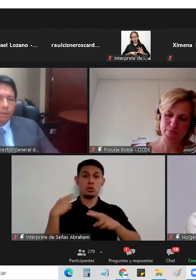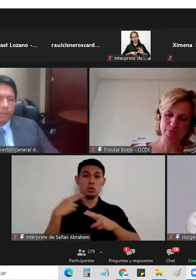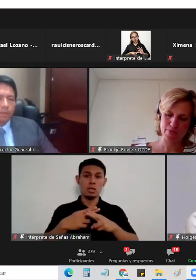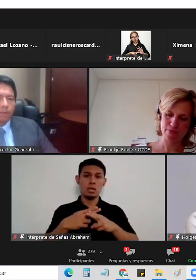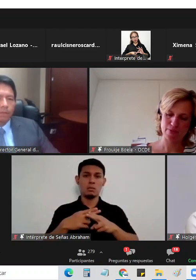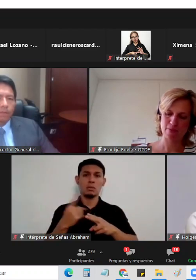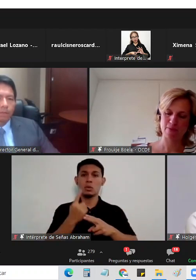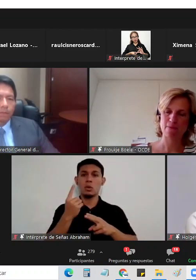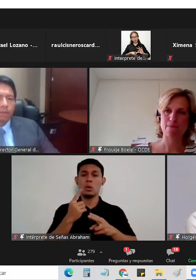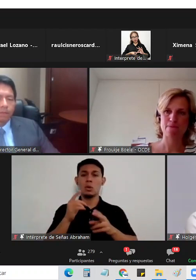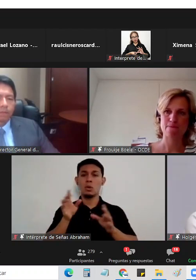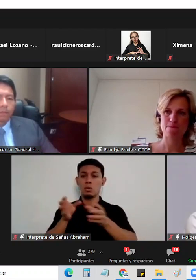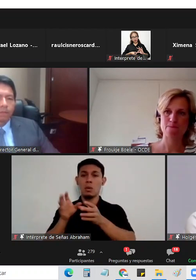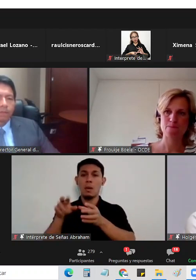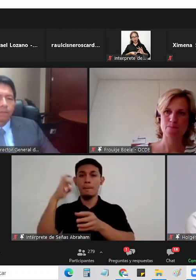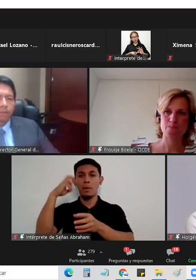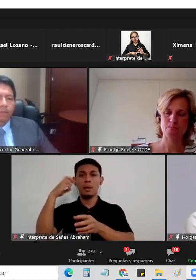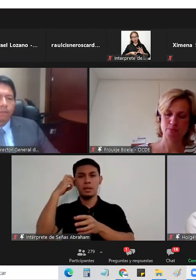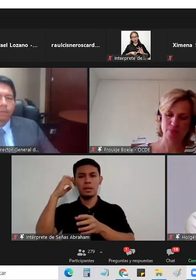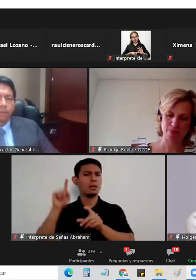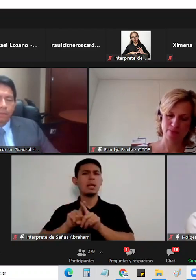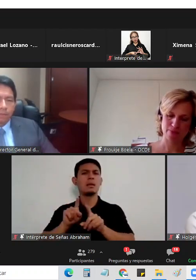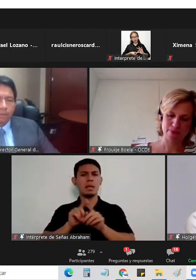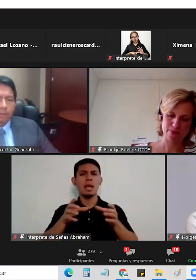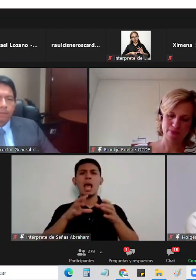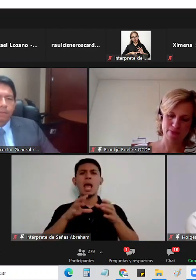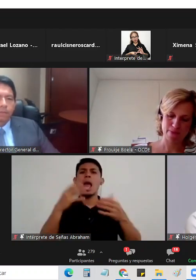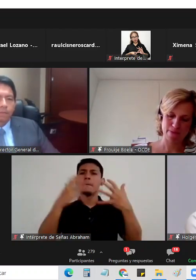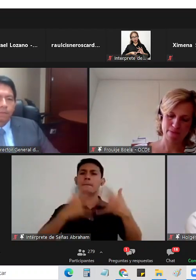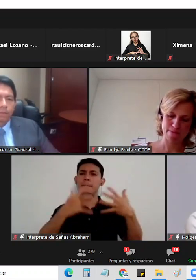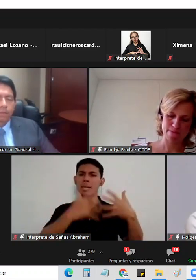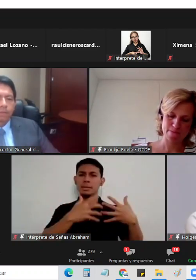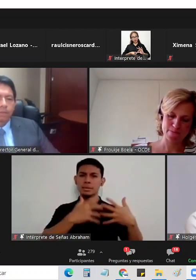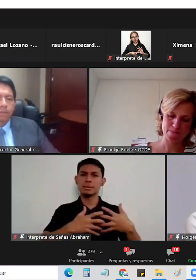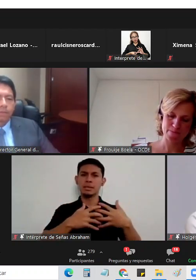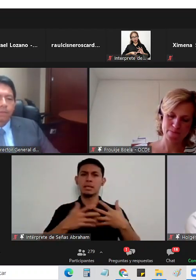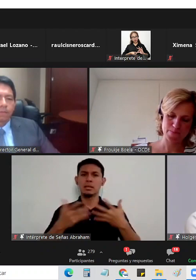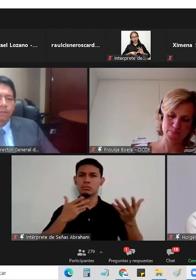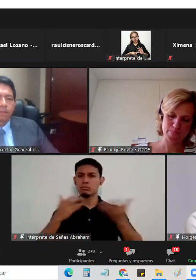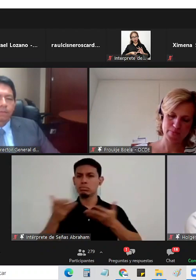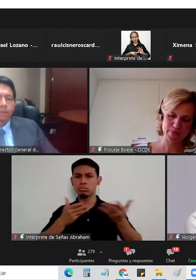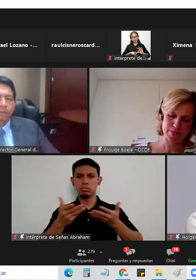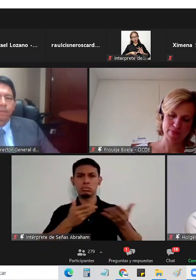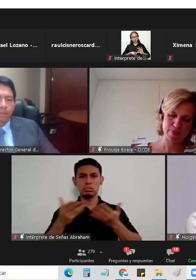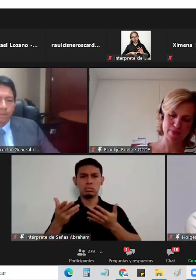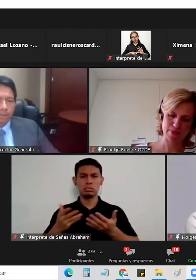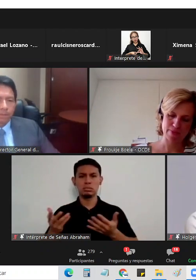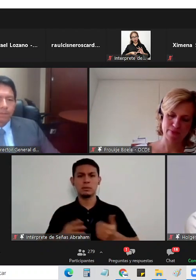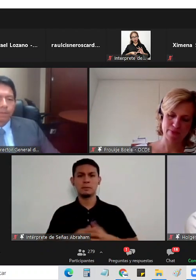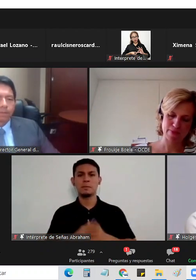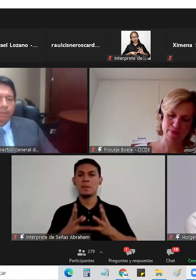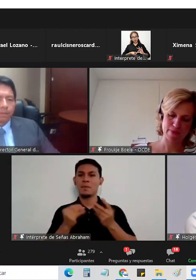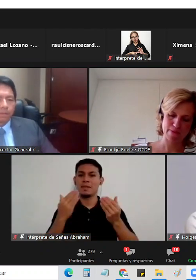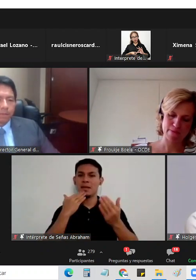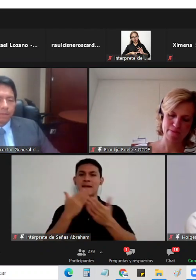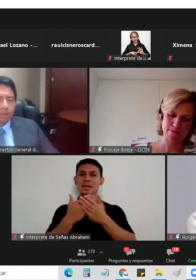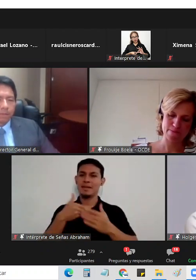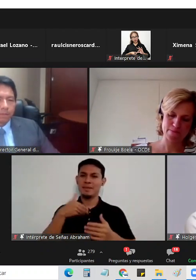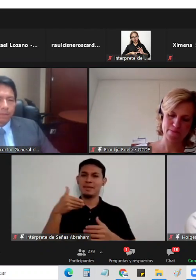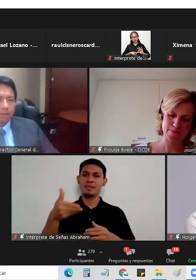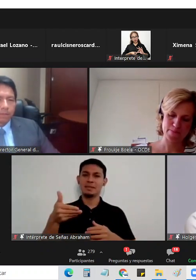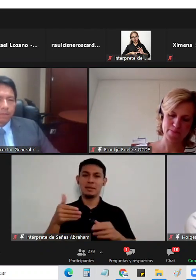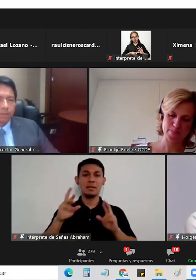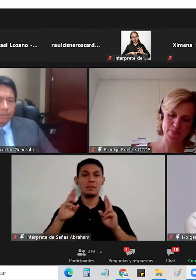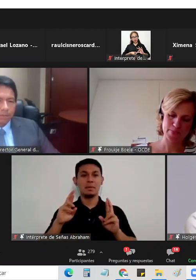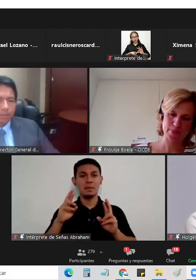issue and i would like to call upon not just political coherence but also business coherence between discourse and preventative actions thank you for